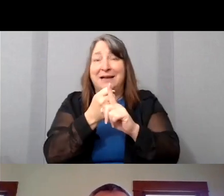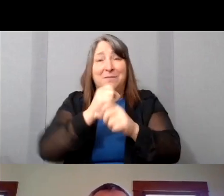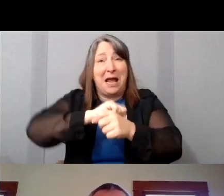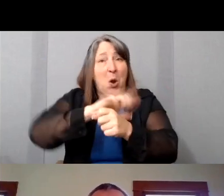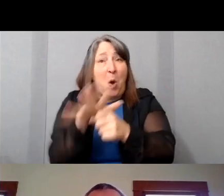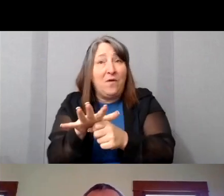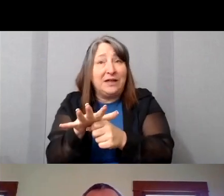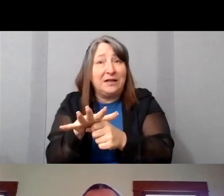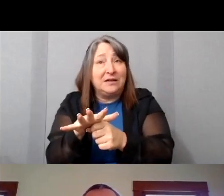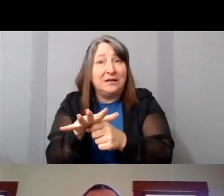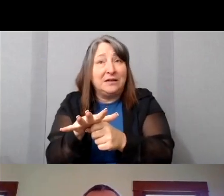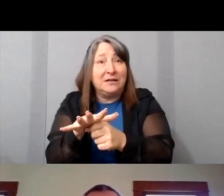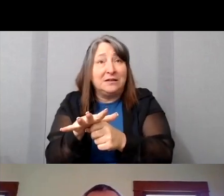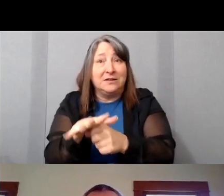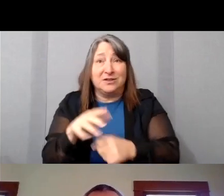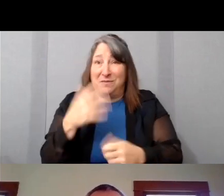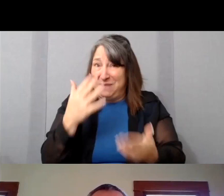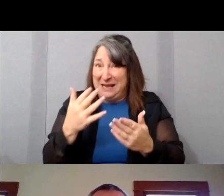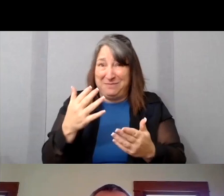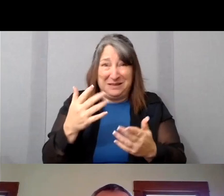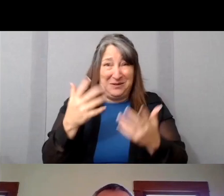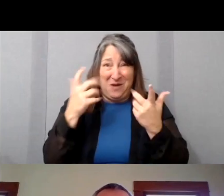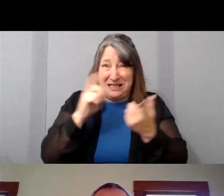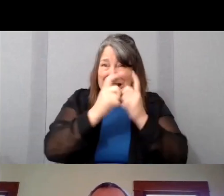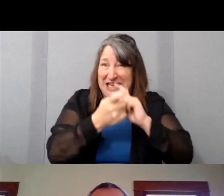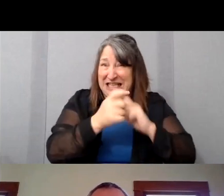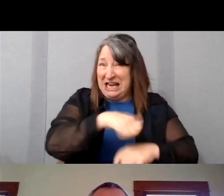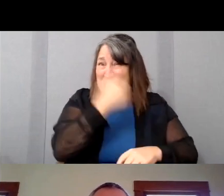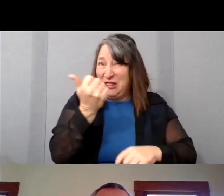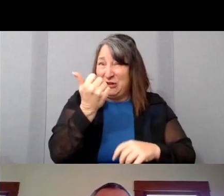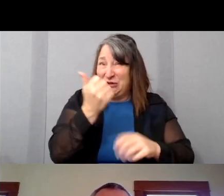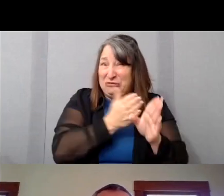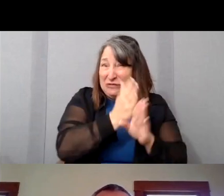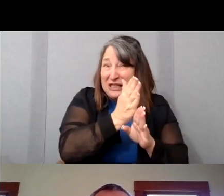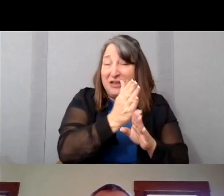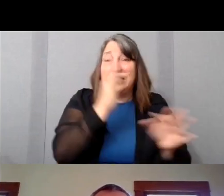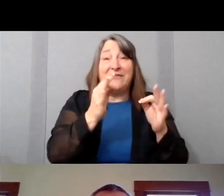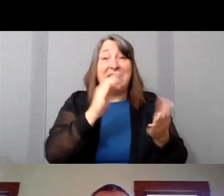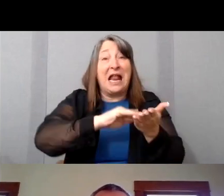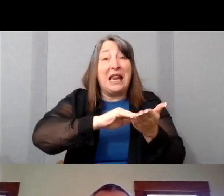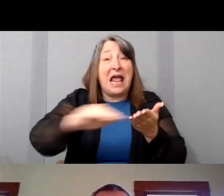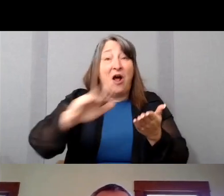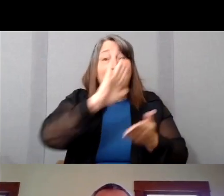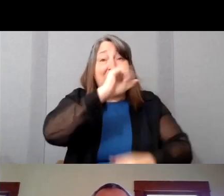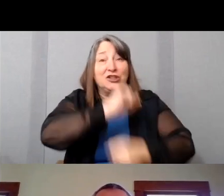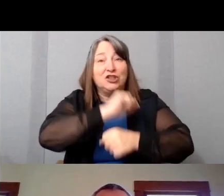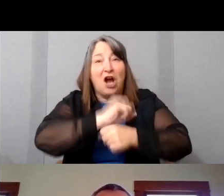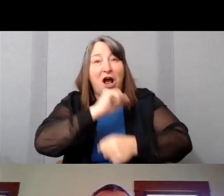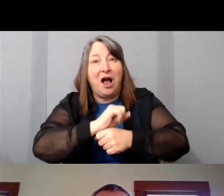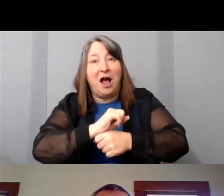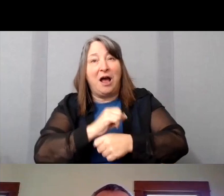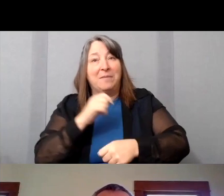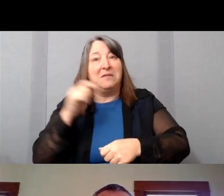they want to shift careers? If they've been laid off from a job, how can they find other forms of employment in a time when